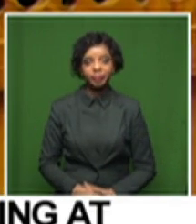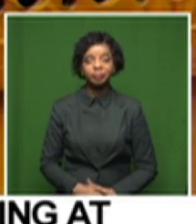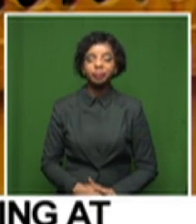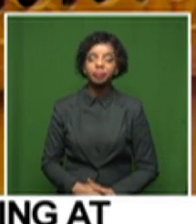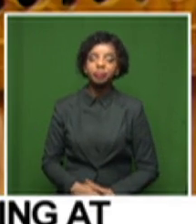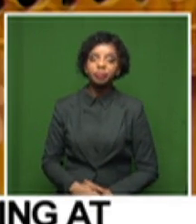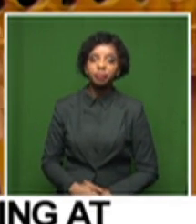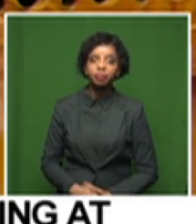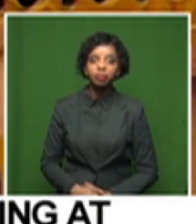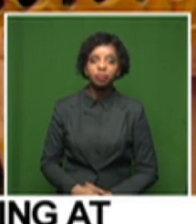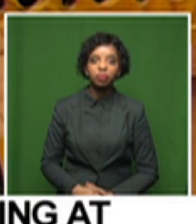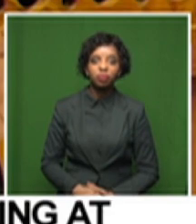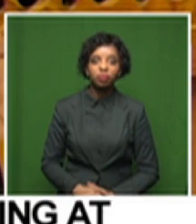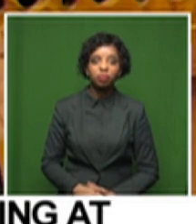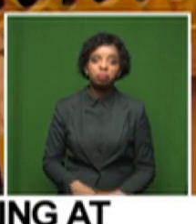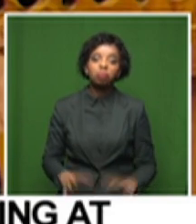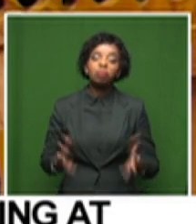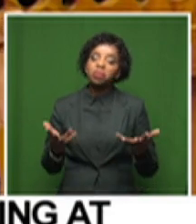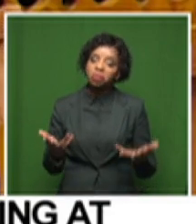So it means